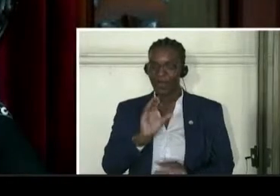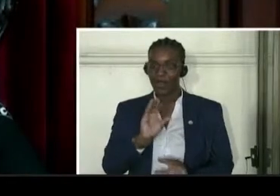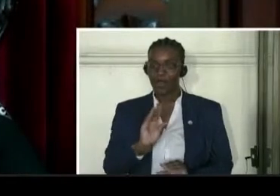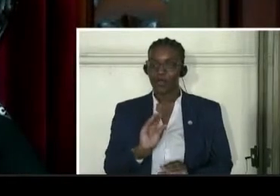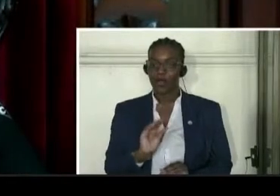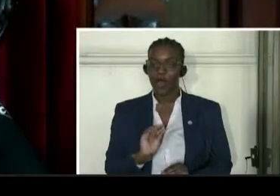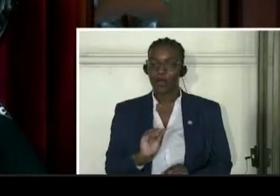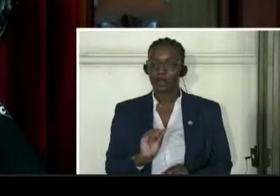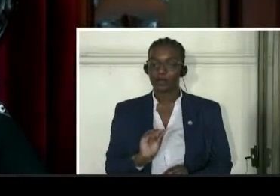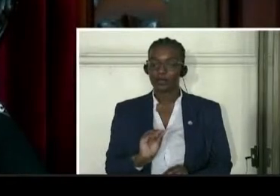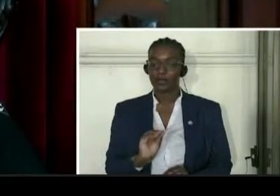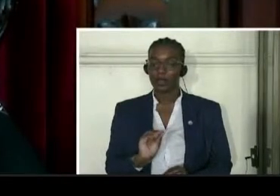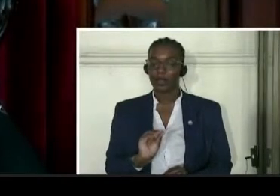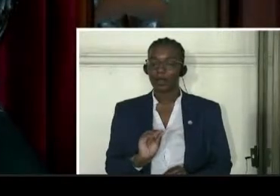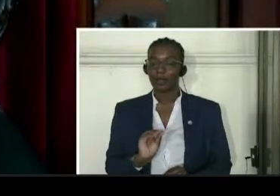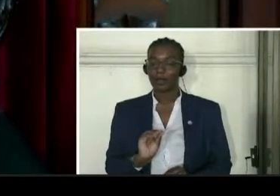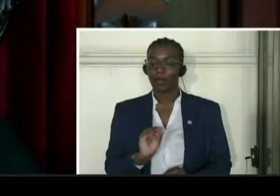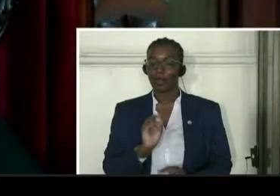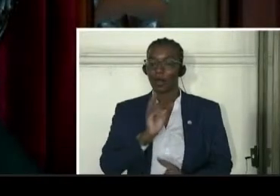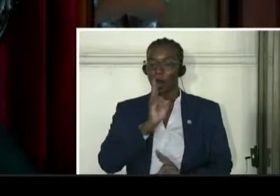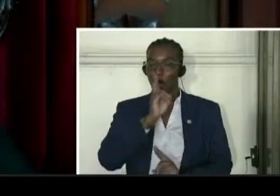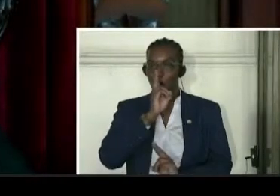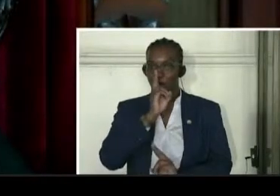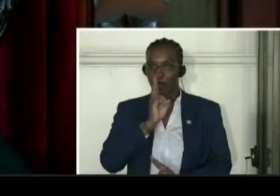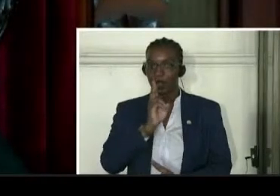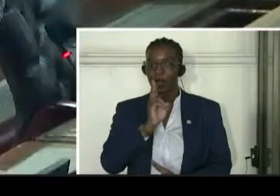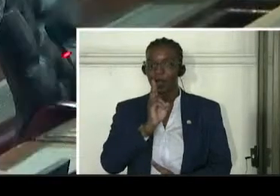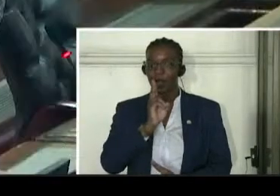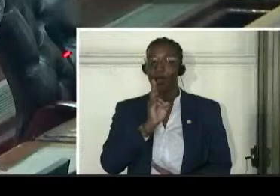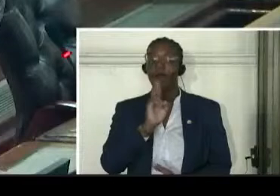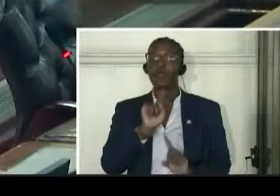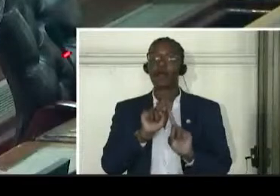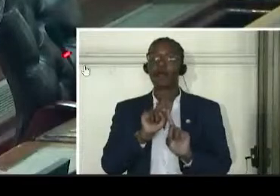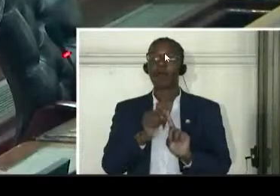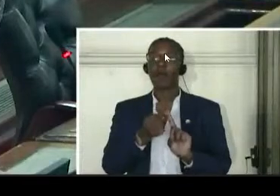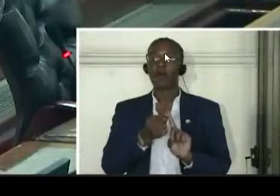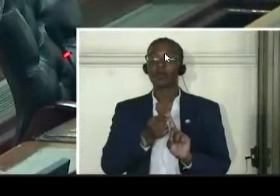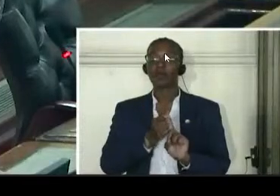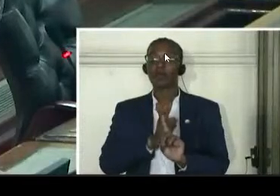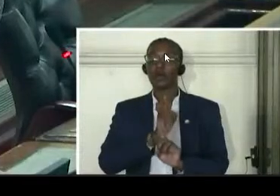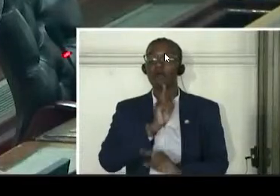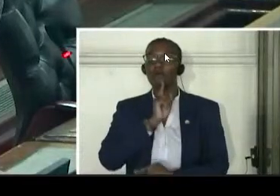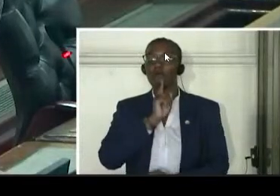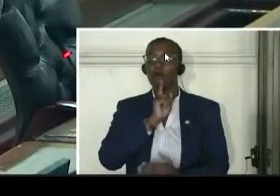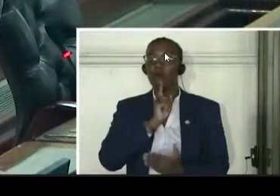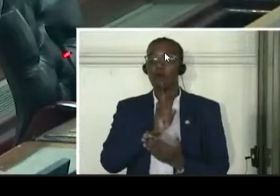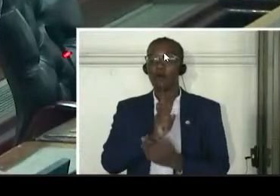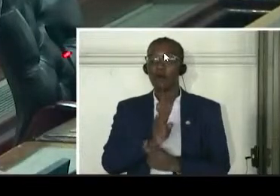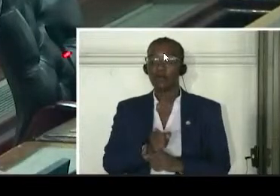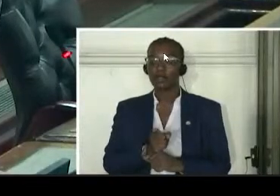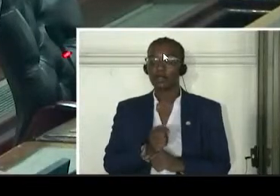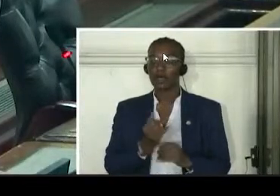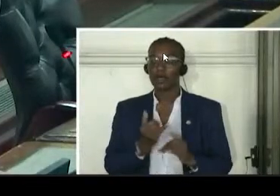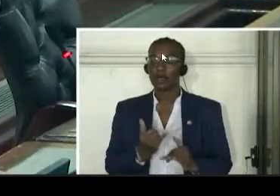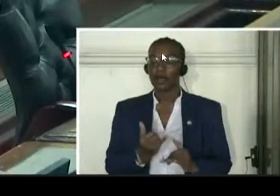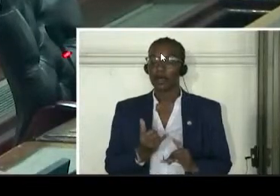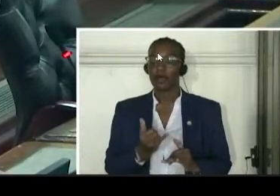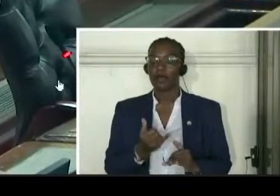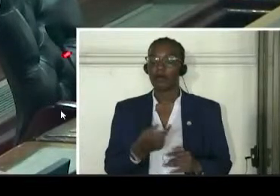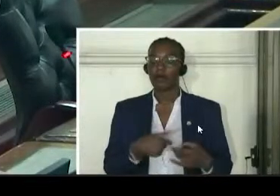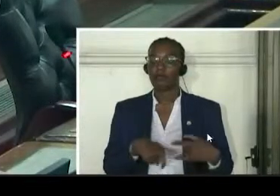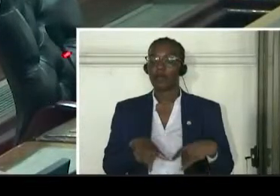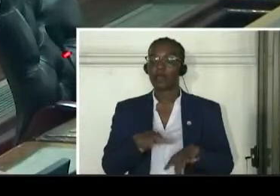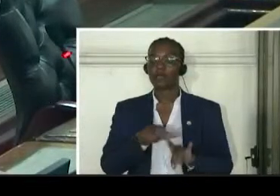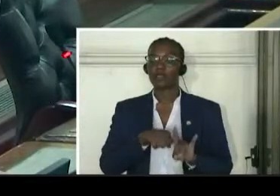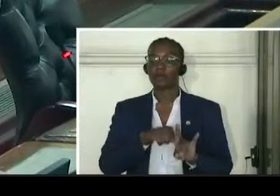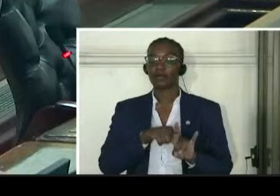I just want to correct you. Honourable. On a Premier. Point of order, Madam Chair. Honourable Speaker. Madam Chair.